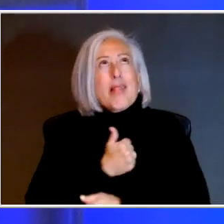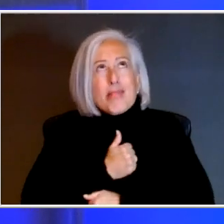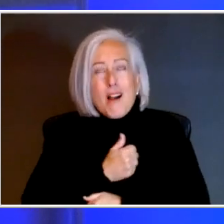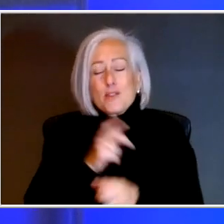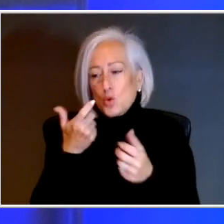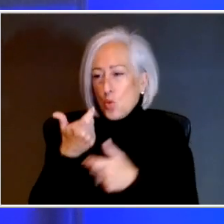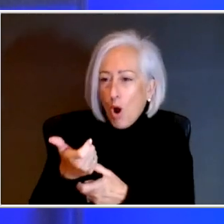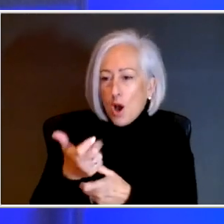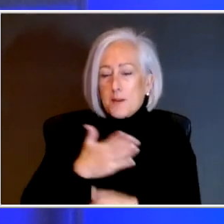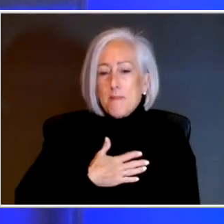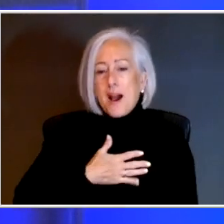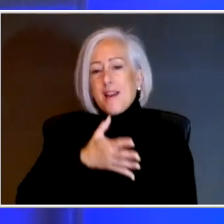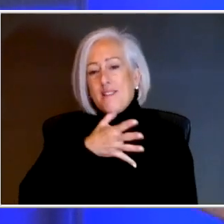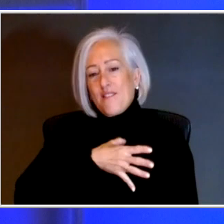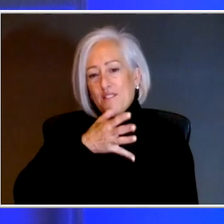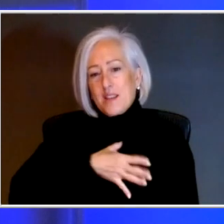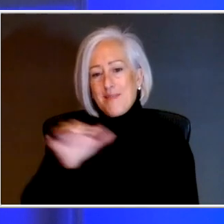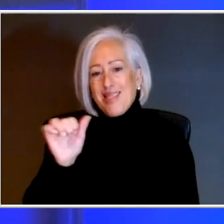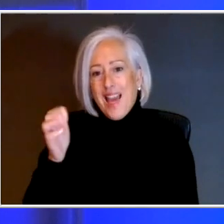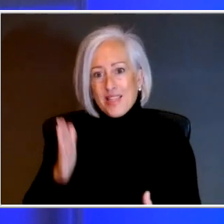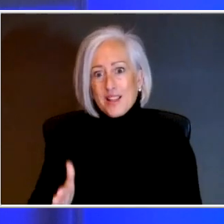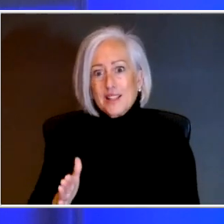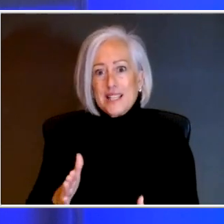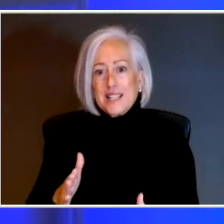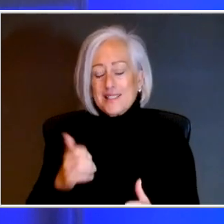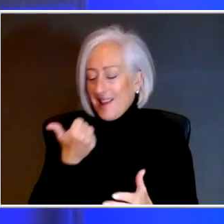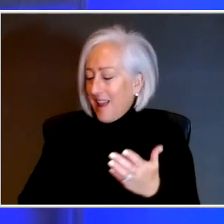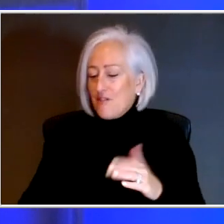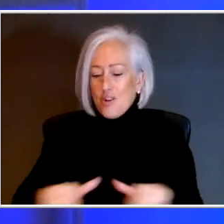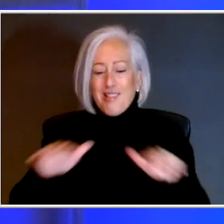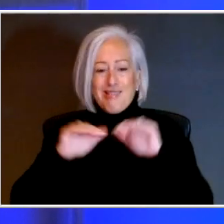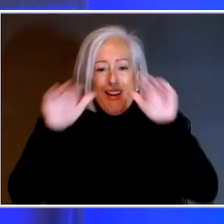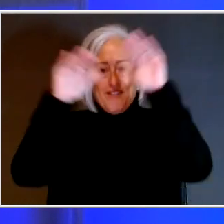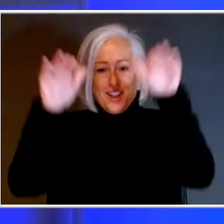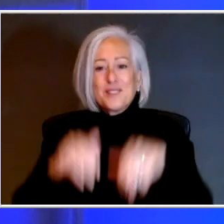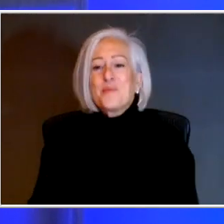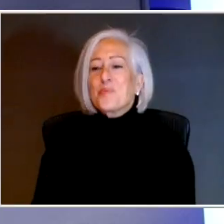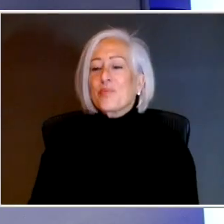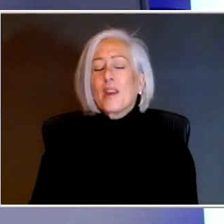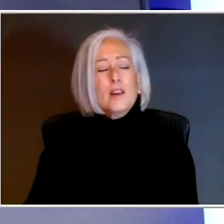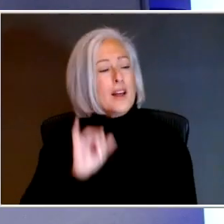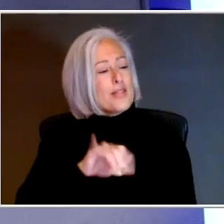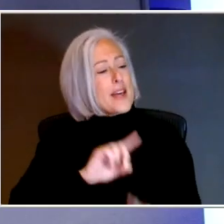my female athletes perform almost at every level across the board. So. Are they a different type of